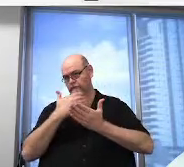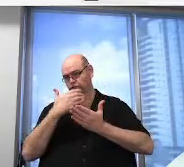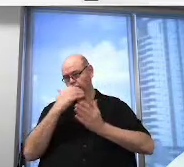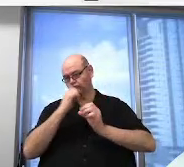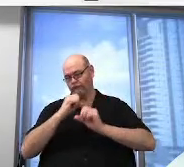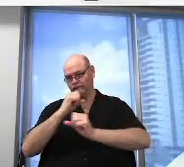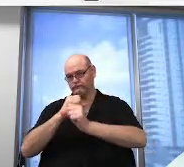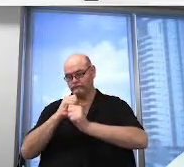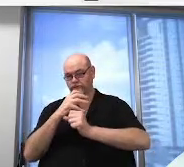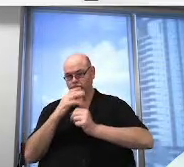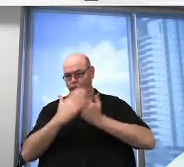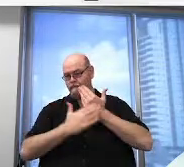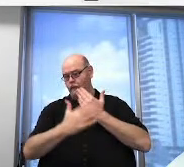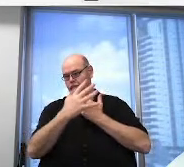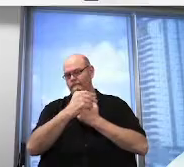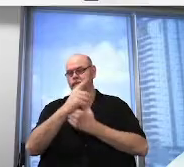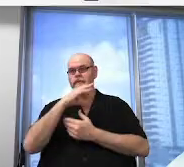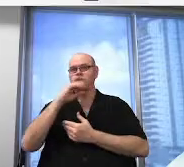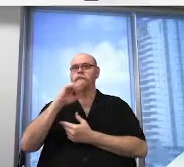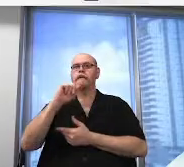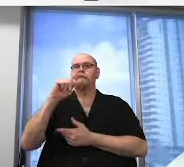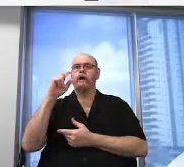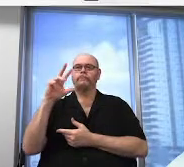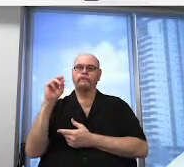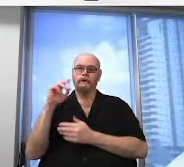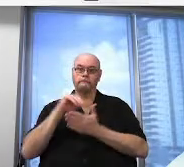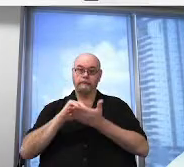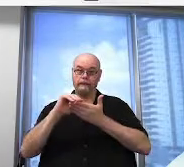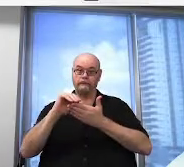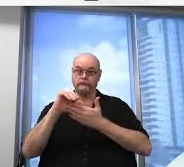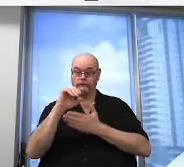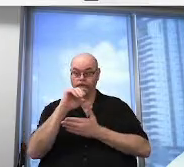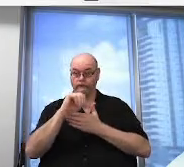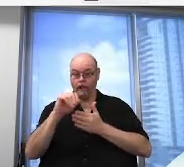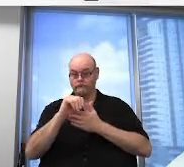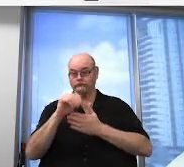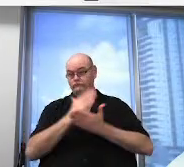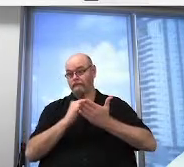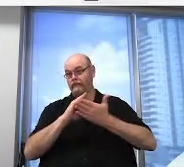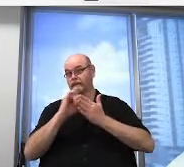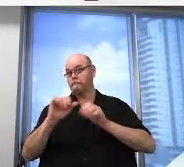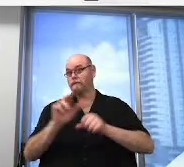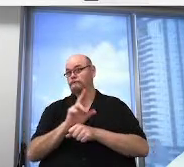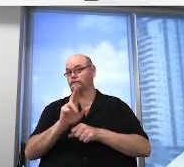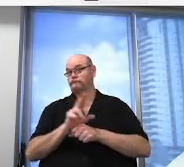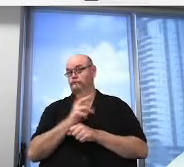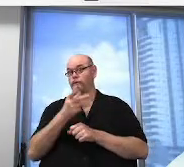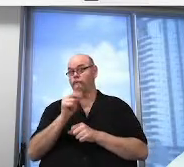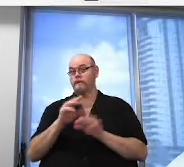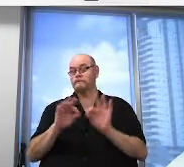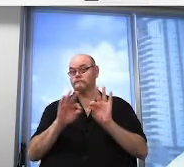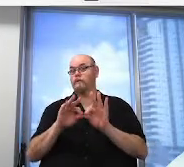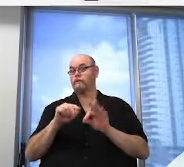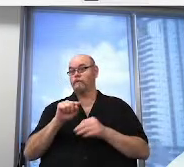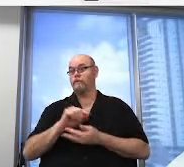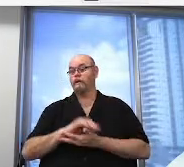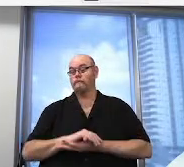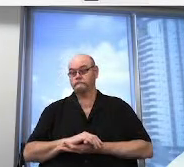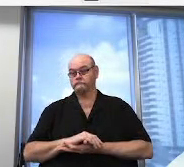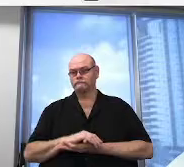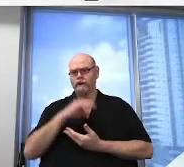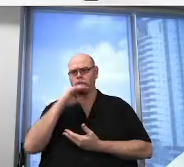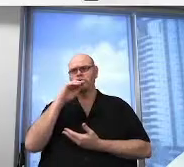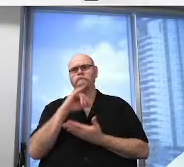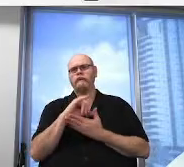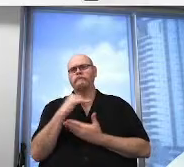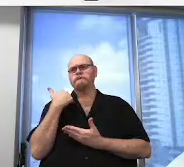When we talk about the $130 million, part of that can be utilized. What is critical there, and